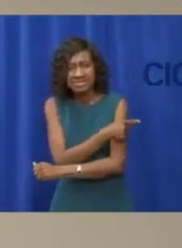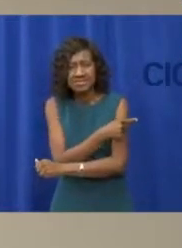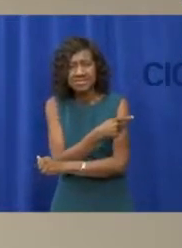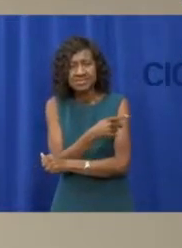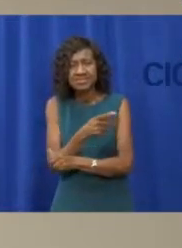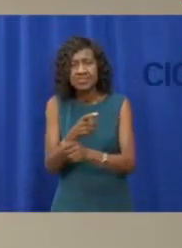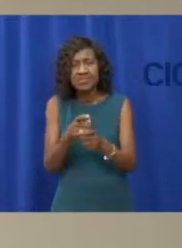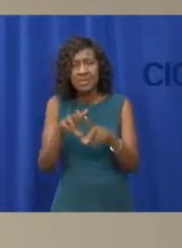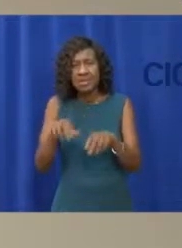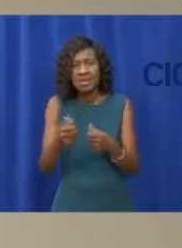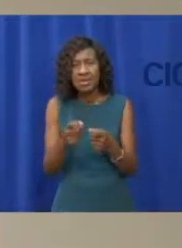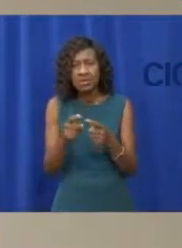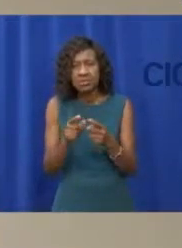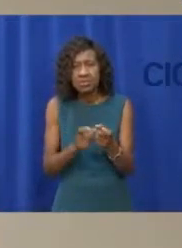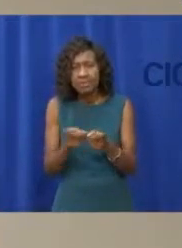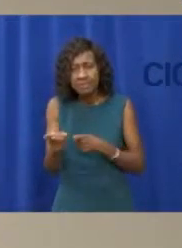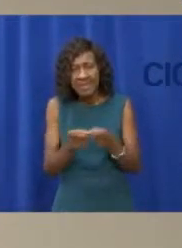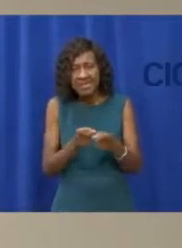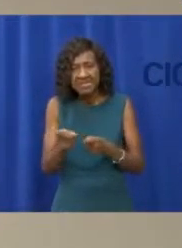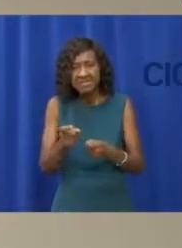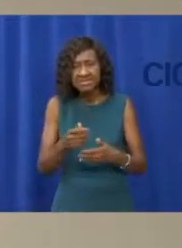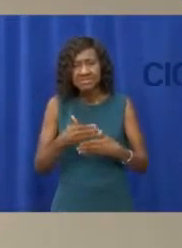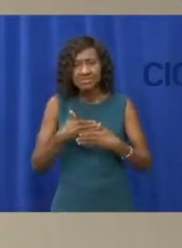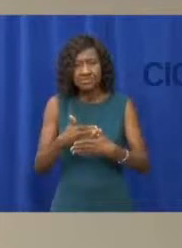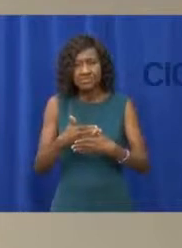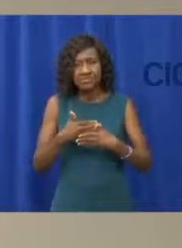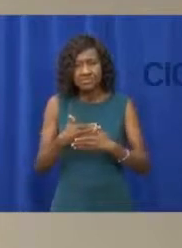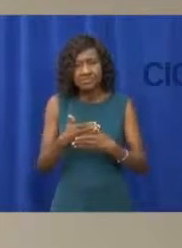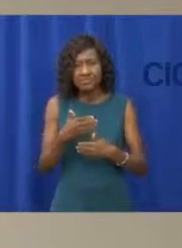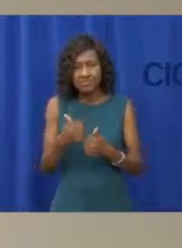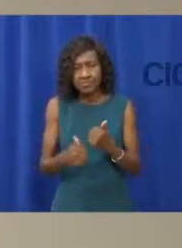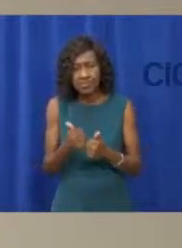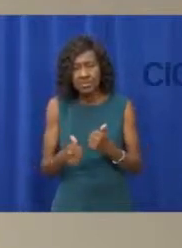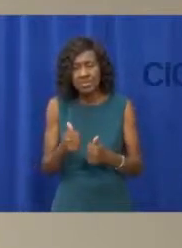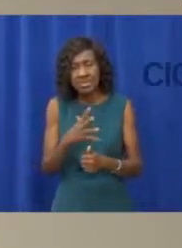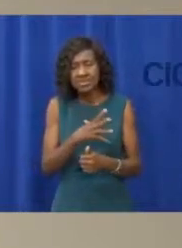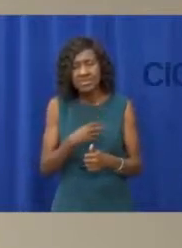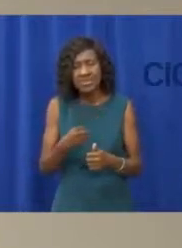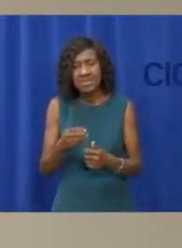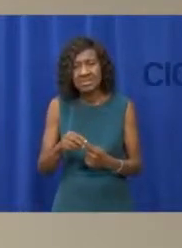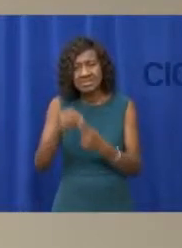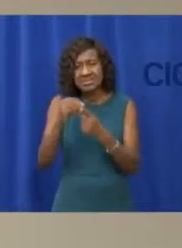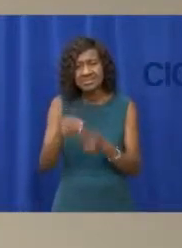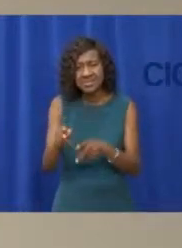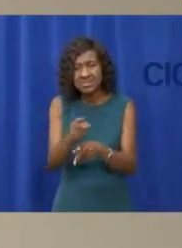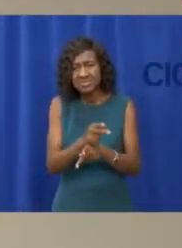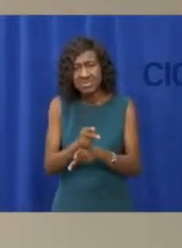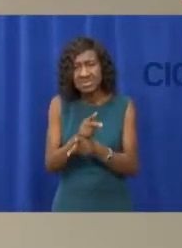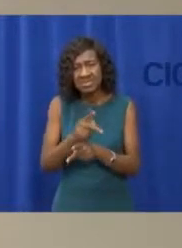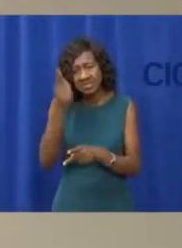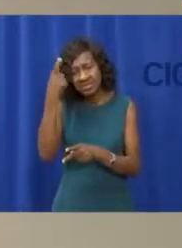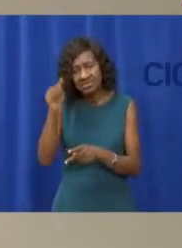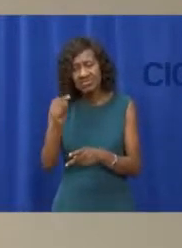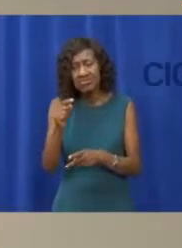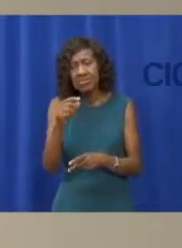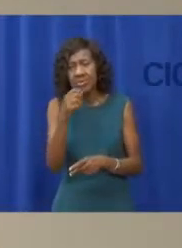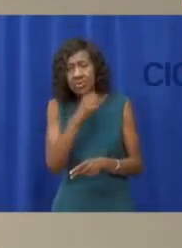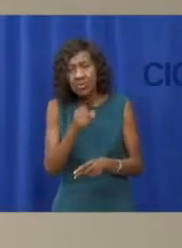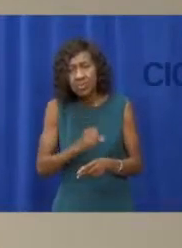of respiratory distress, and special care for vulnerable persons such as the